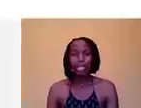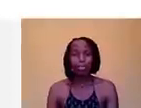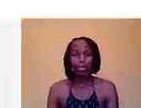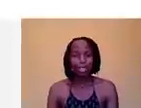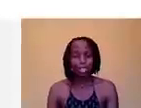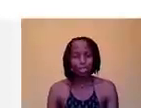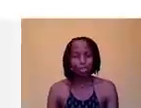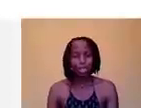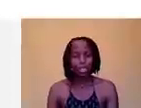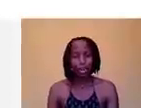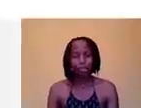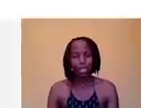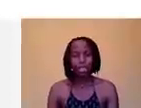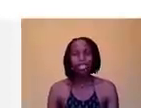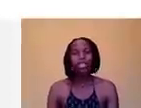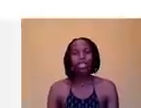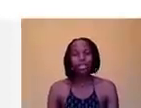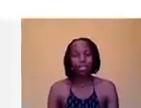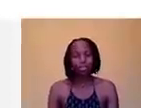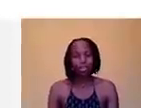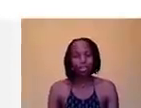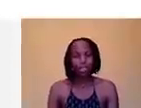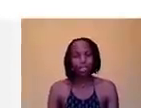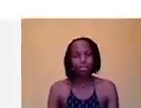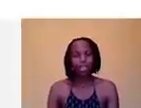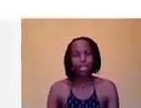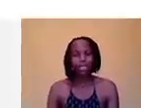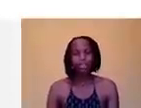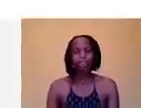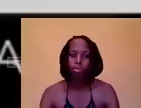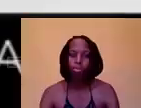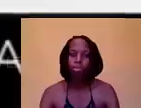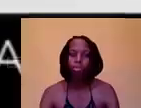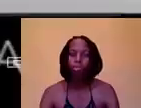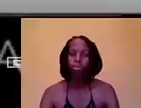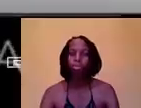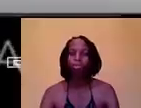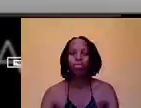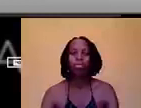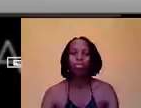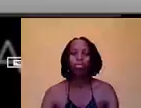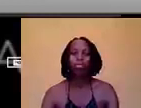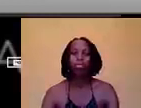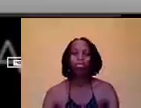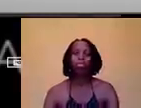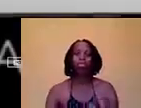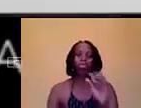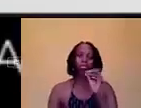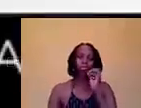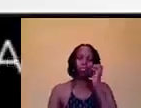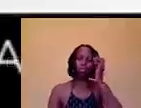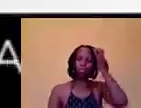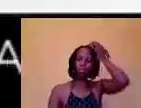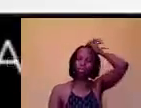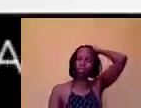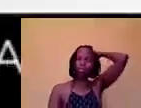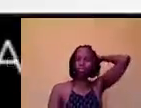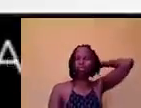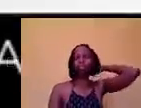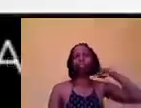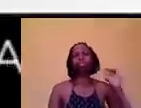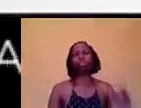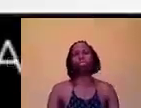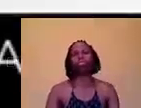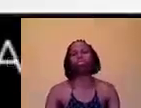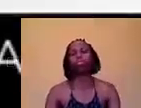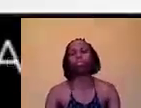us the importance of assignments. Thank you very much, students. Good afternoon, everybody. I trust you're all